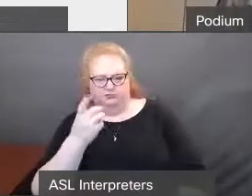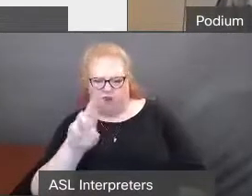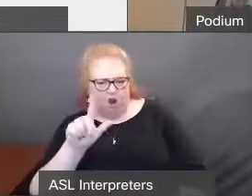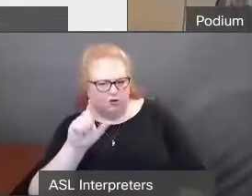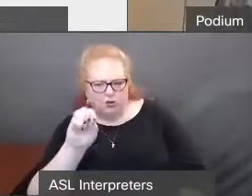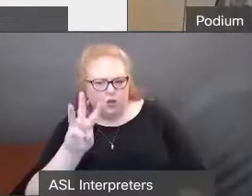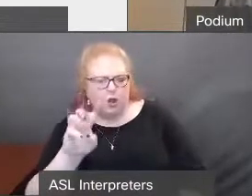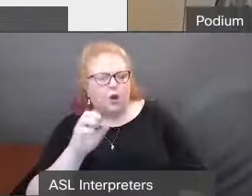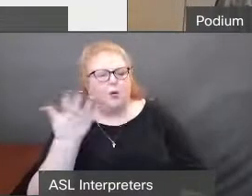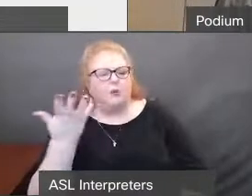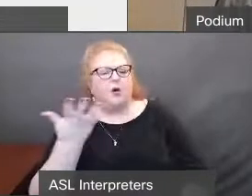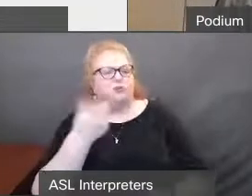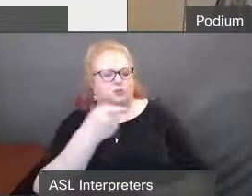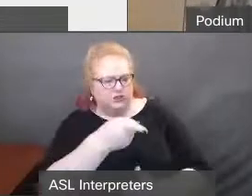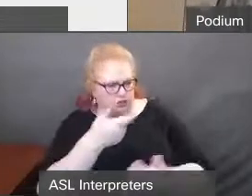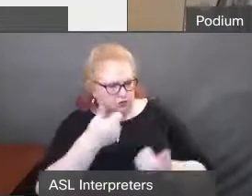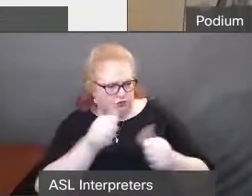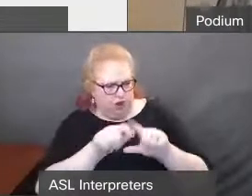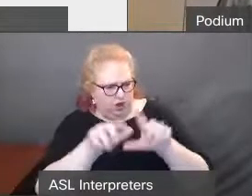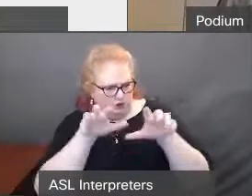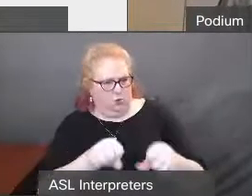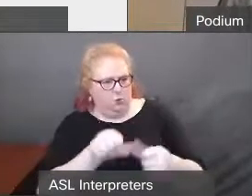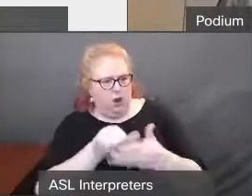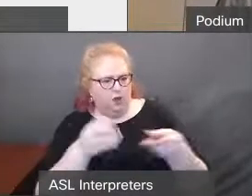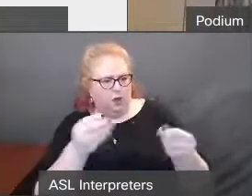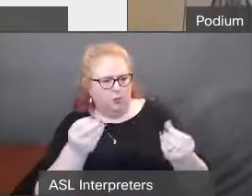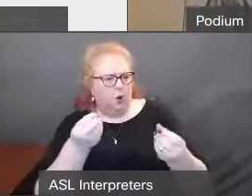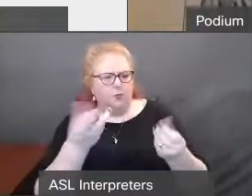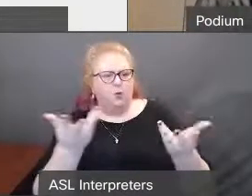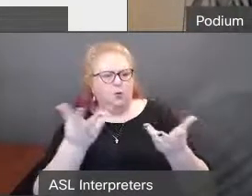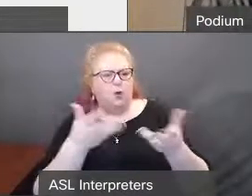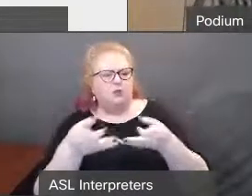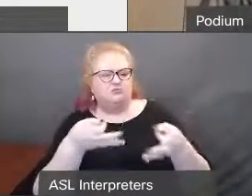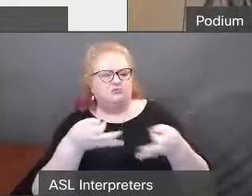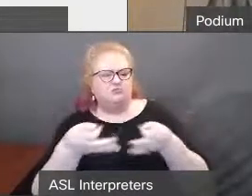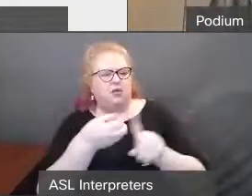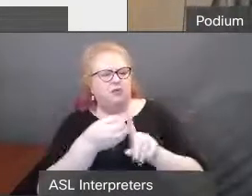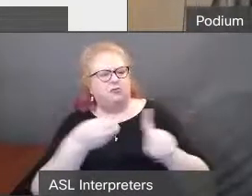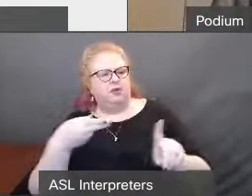history of why you didn't get that piece of property too? Okay.